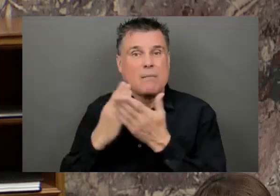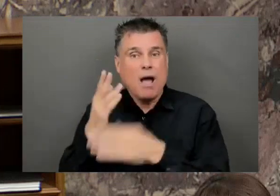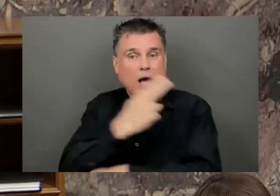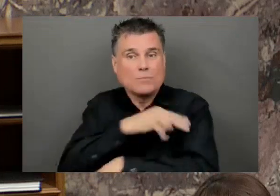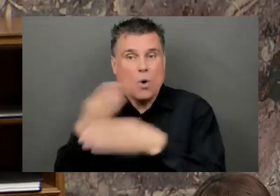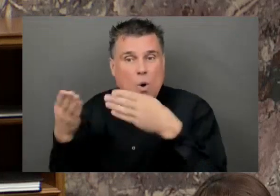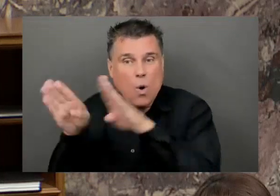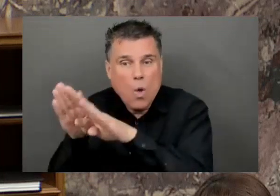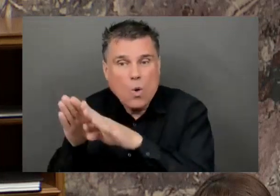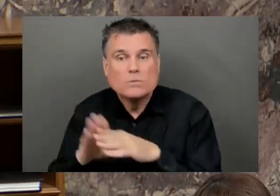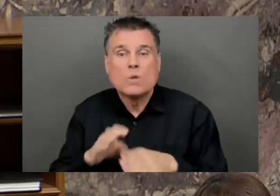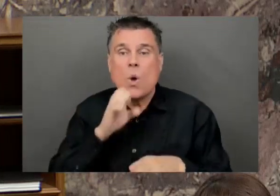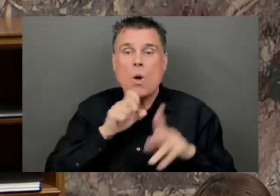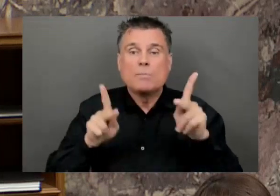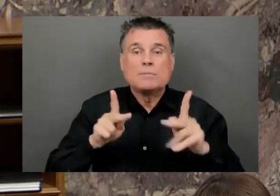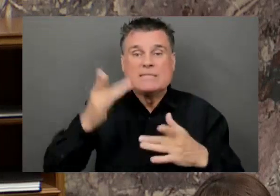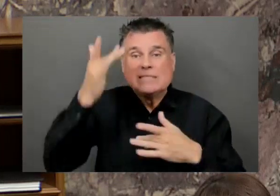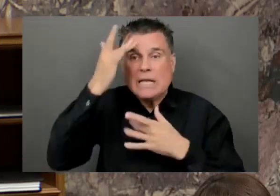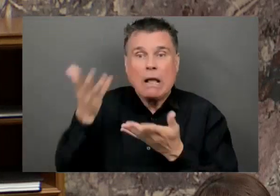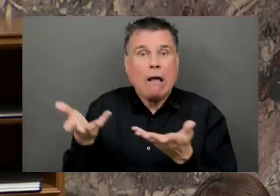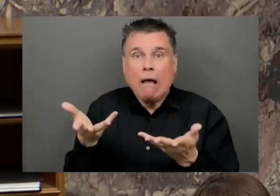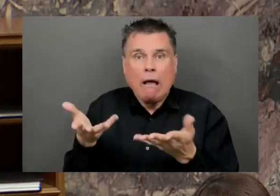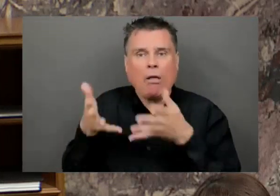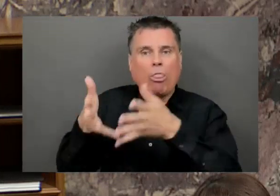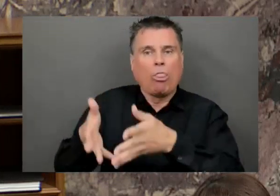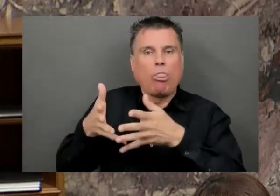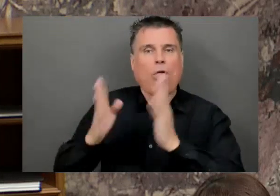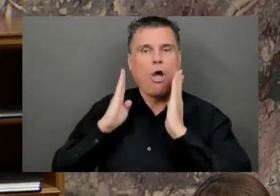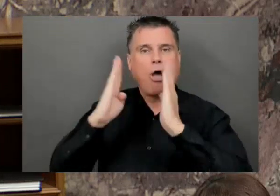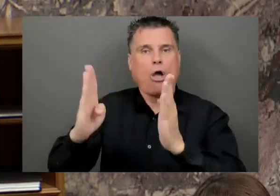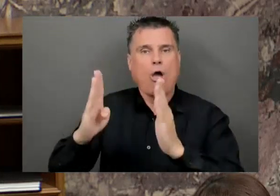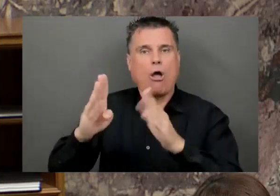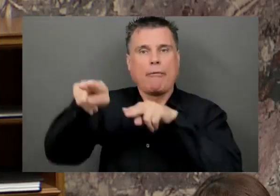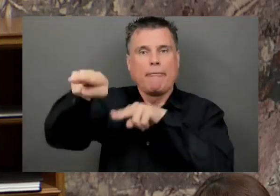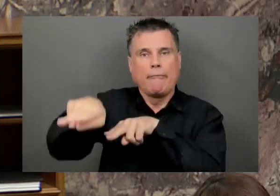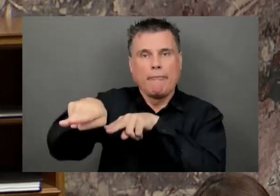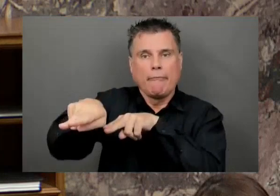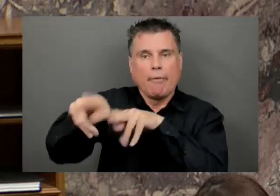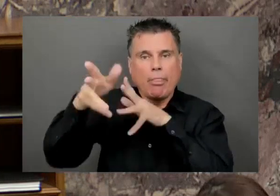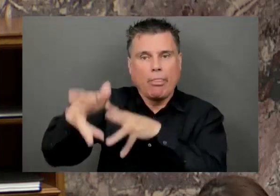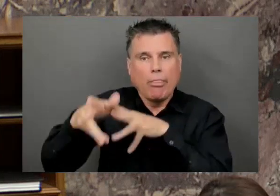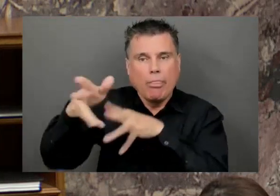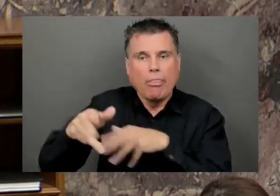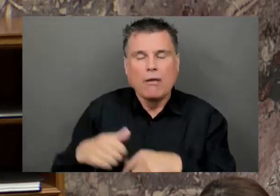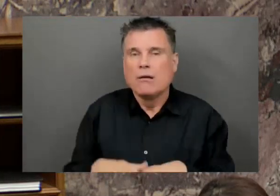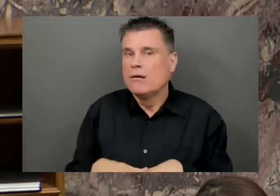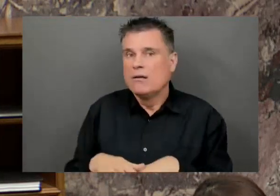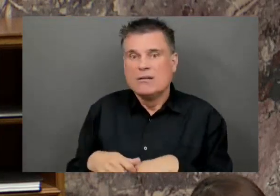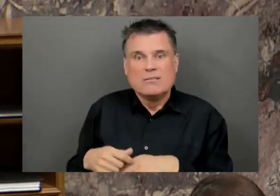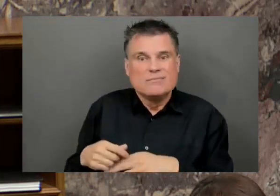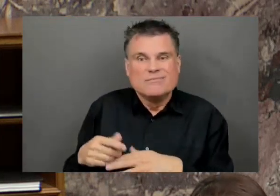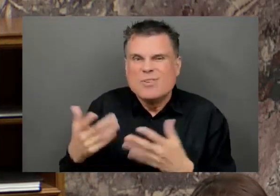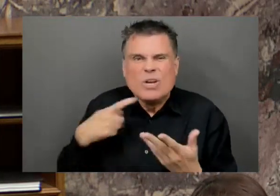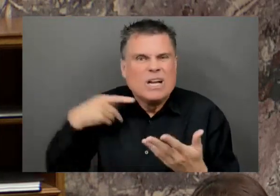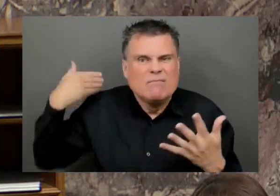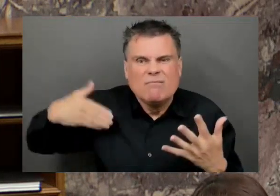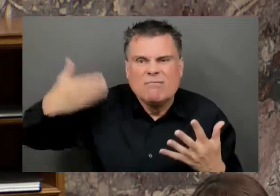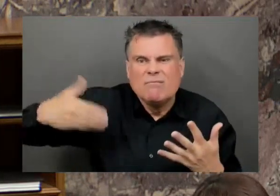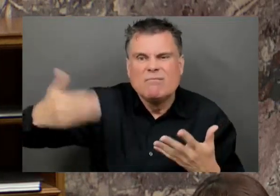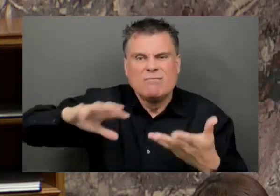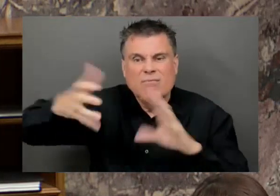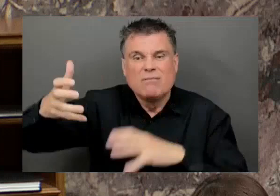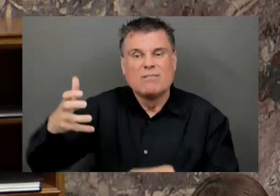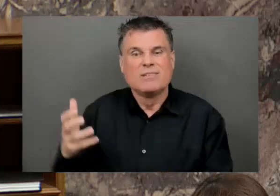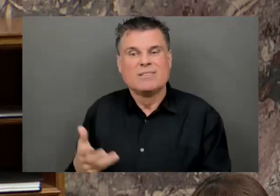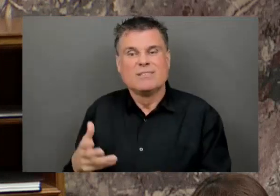days, and there is total chaos being caused by rampant illicit drug use. Now, Fraser Health nurses are